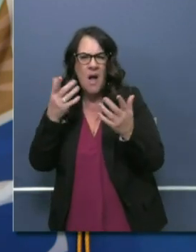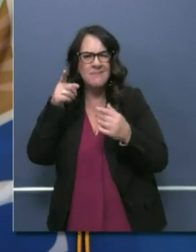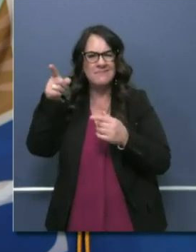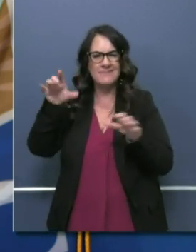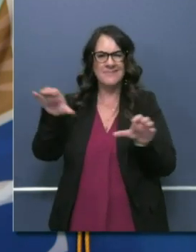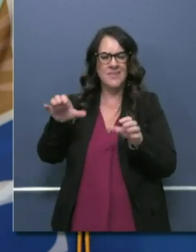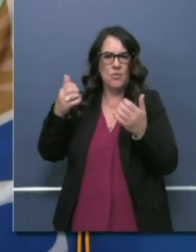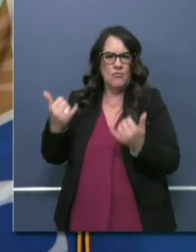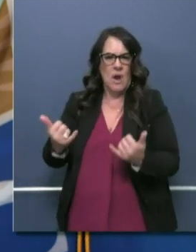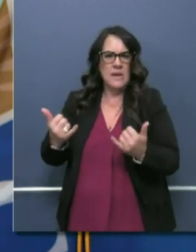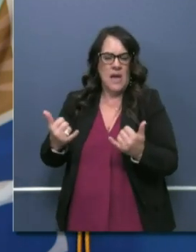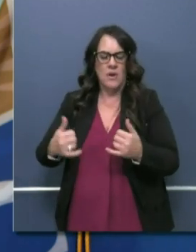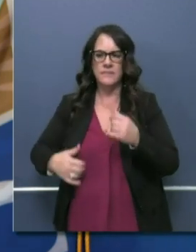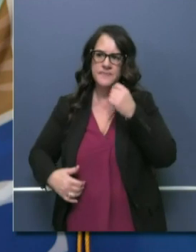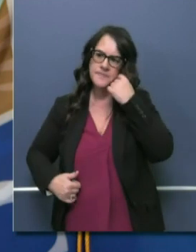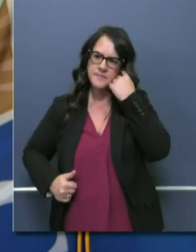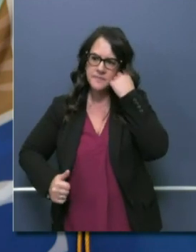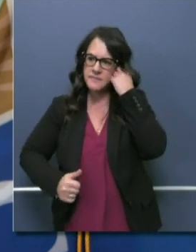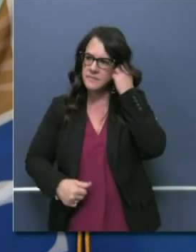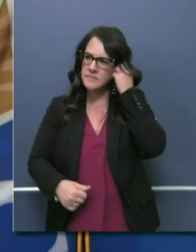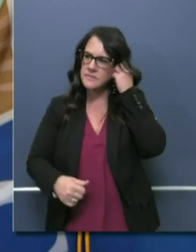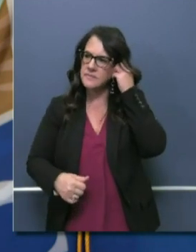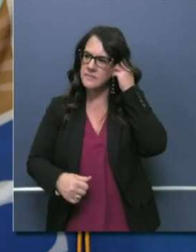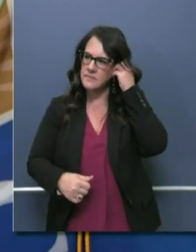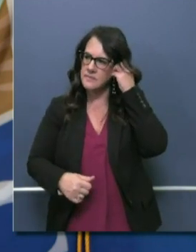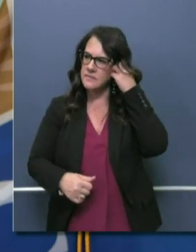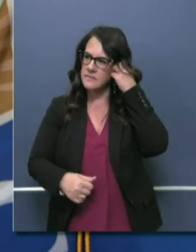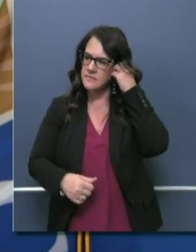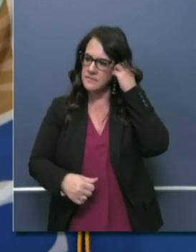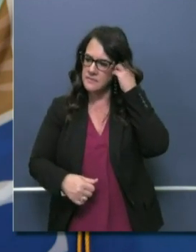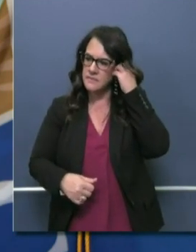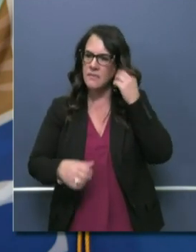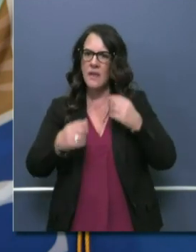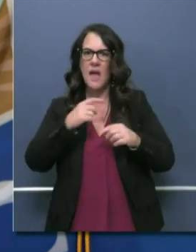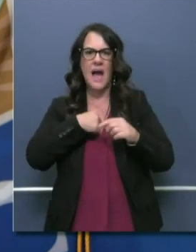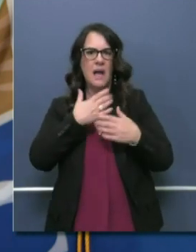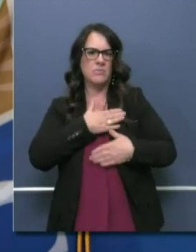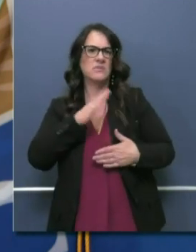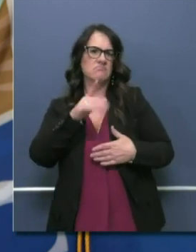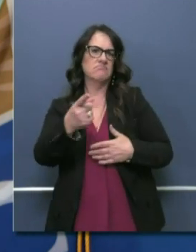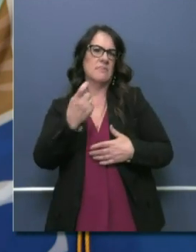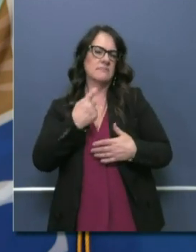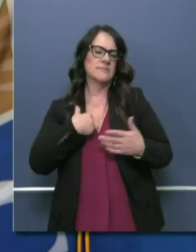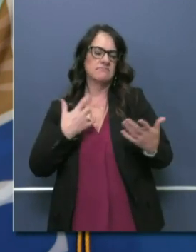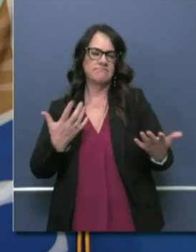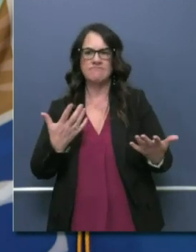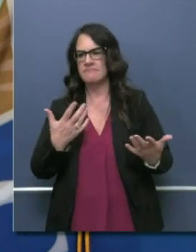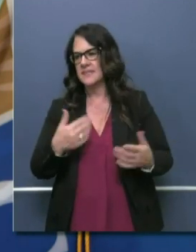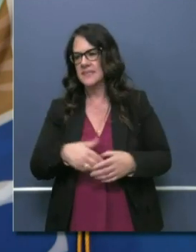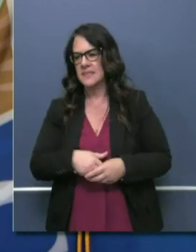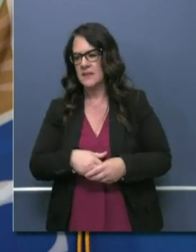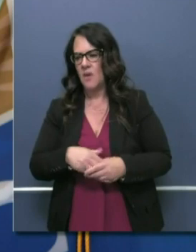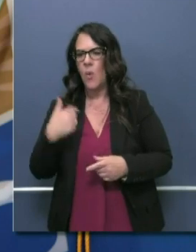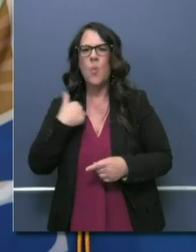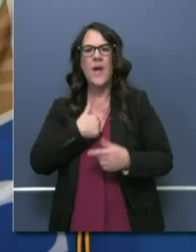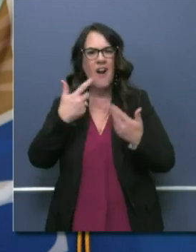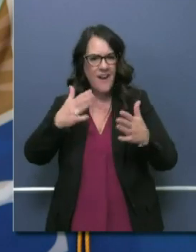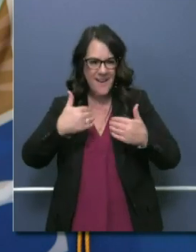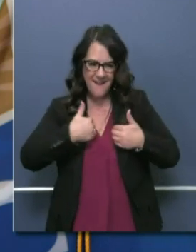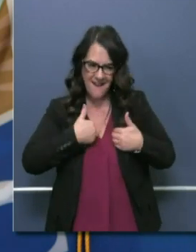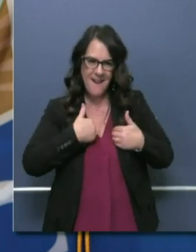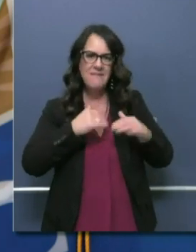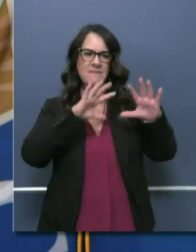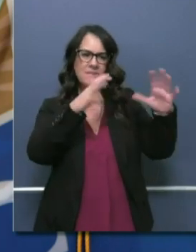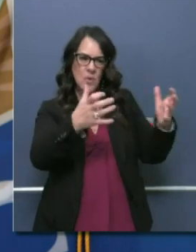place. But I appreciate the question because it allows us to reinforce that we have a workforce in place. As I said, we estimate based